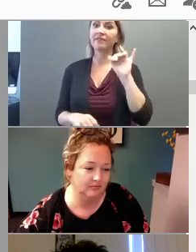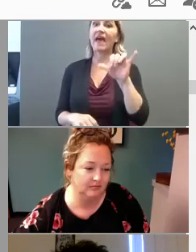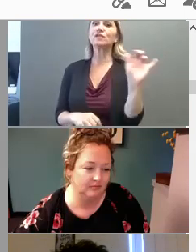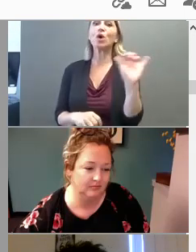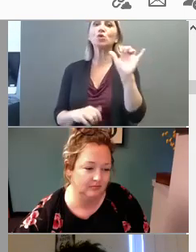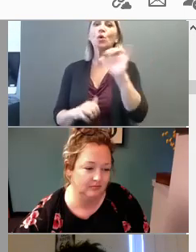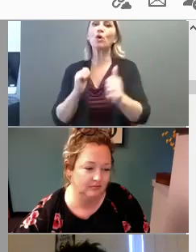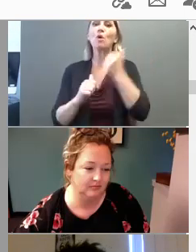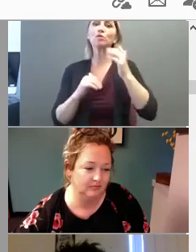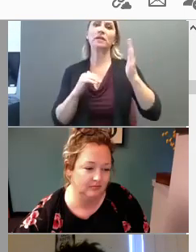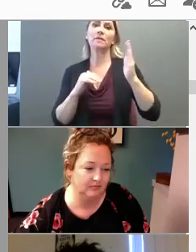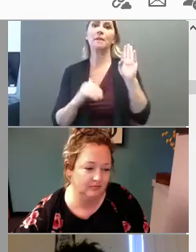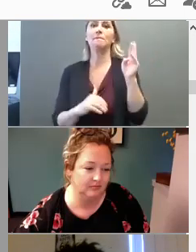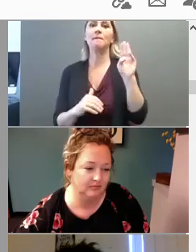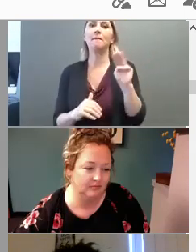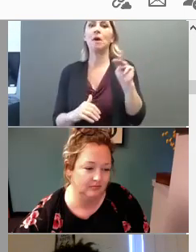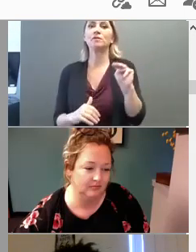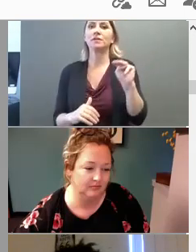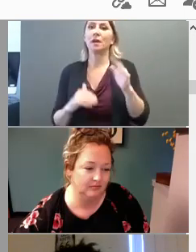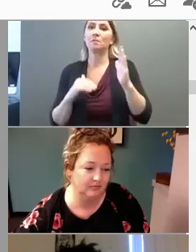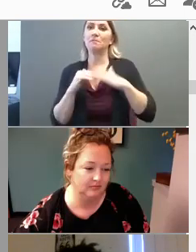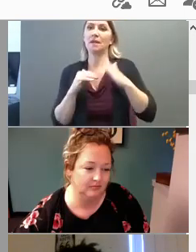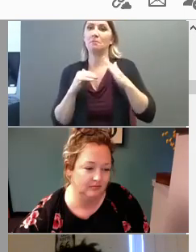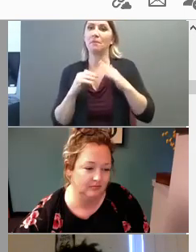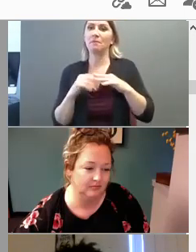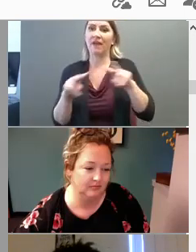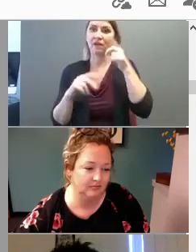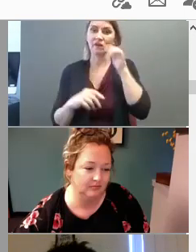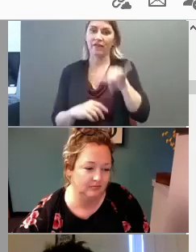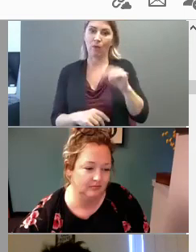most minimum value. Wait, no, you did not mean that.